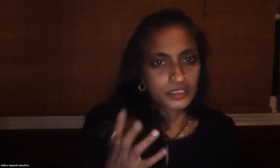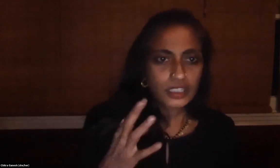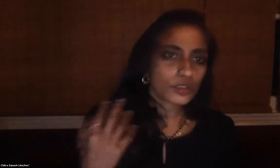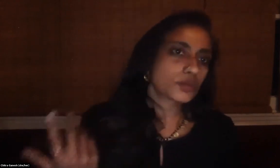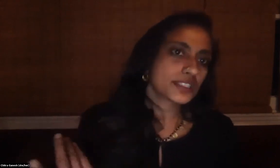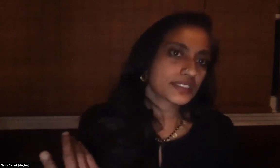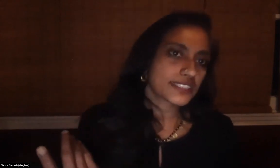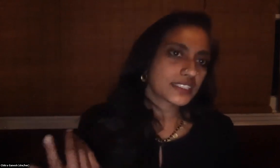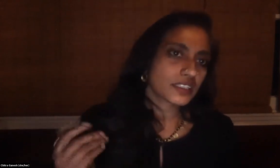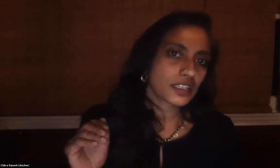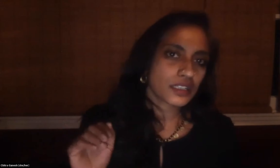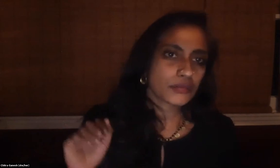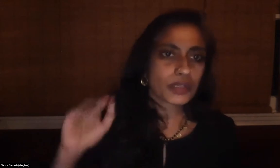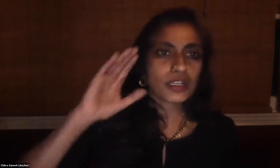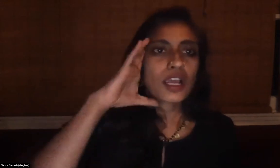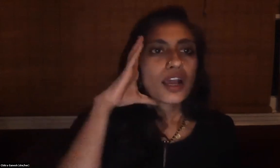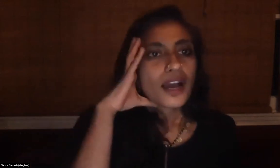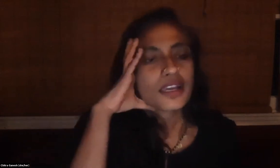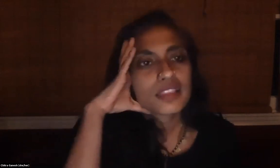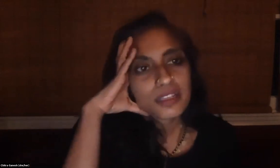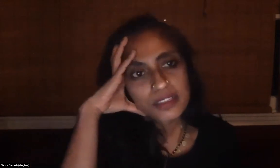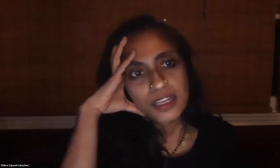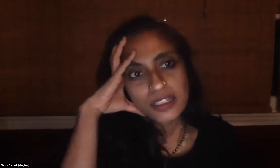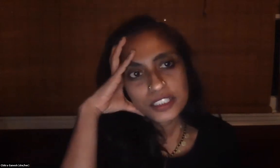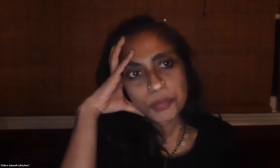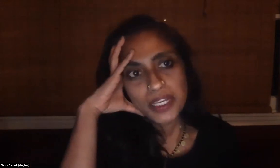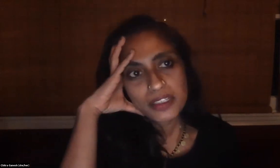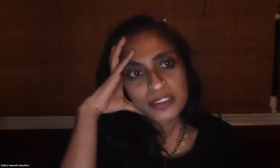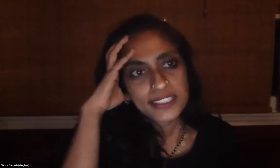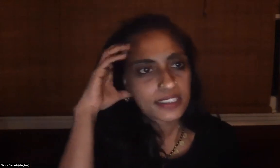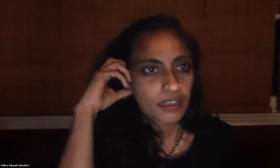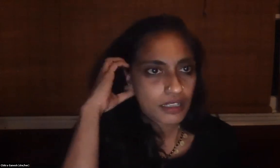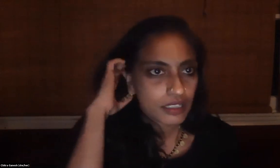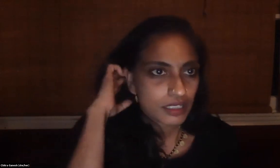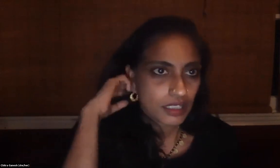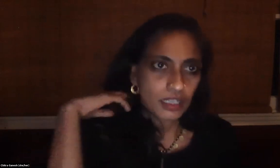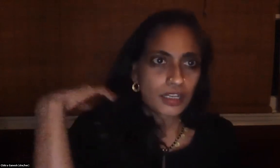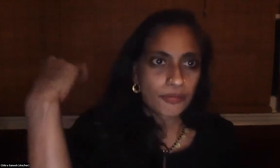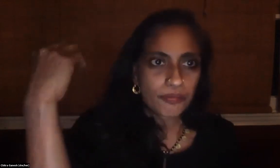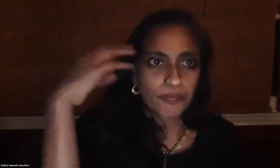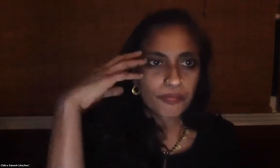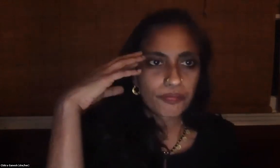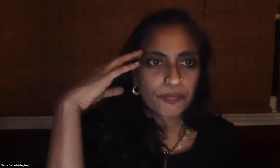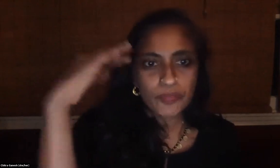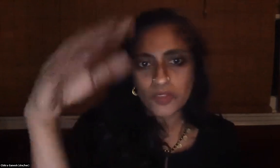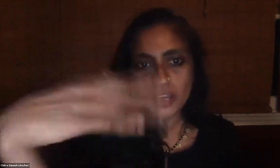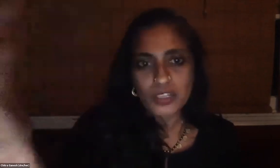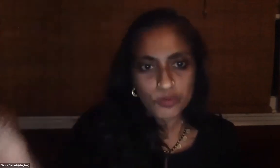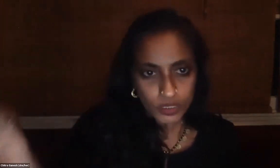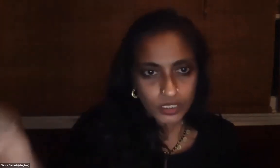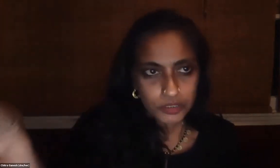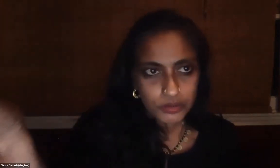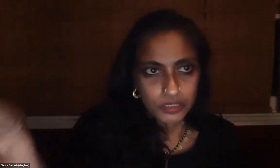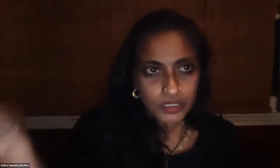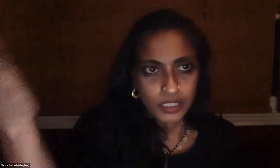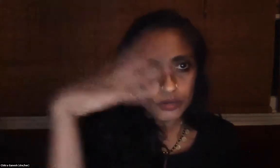other ways of seeing, but I think that it depends on, um, um, on the kind of